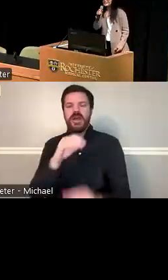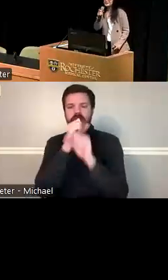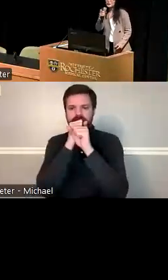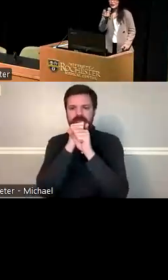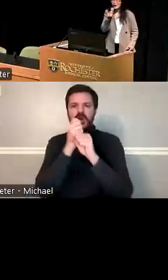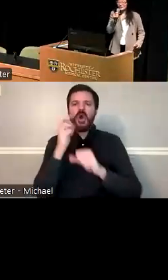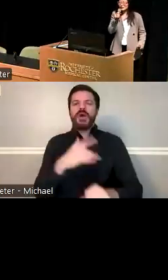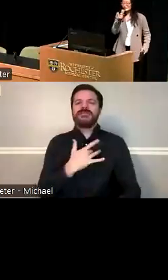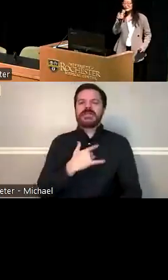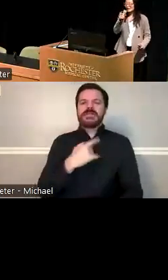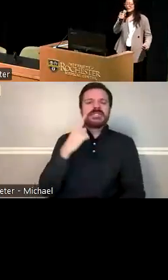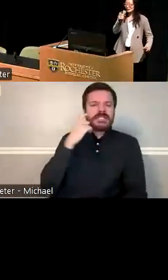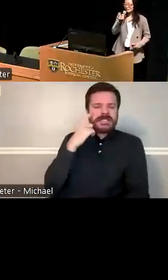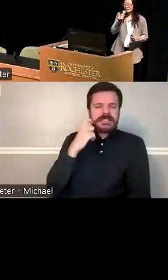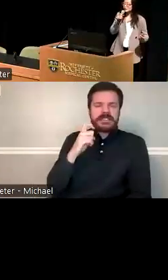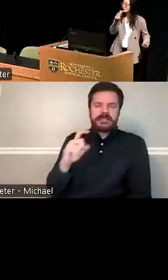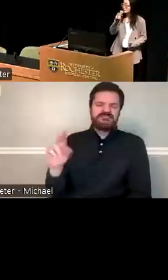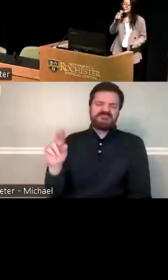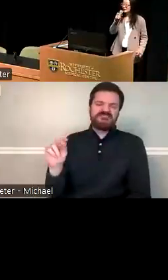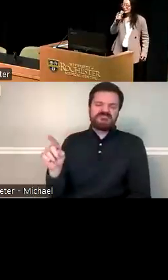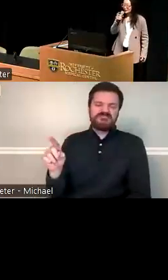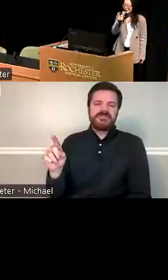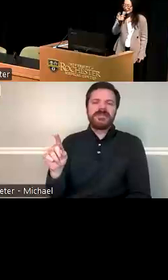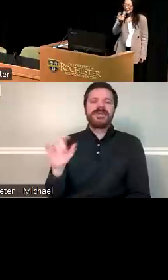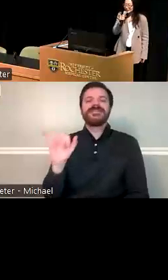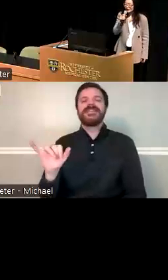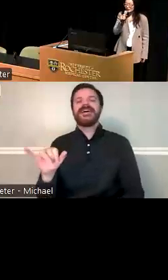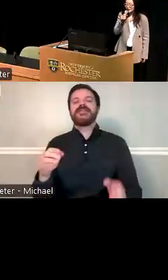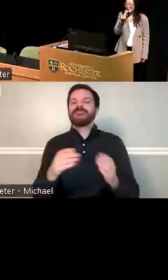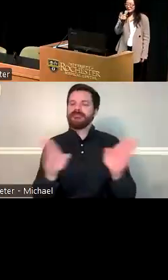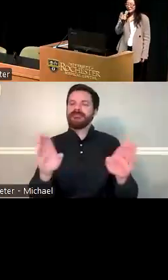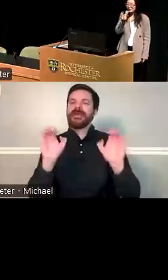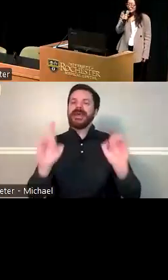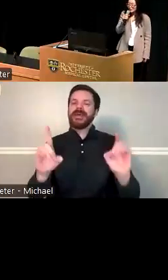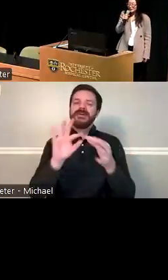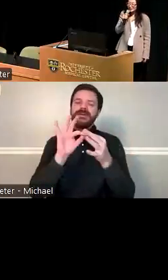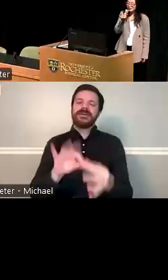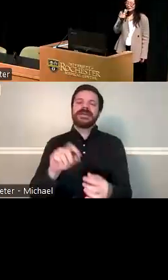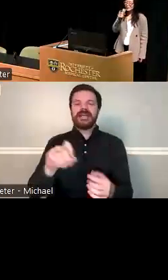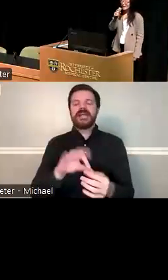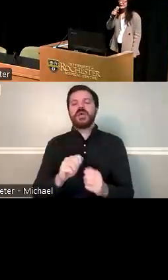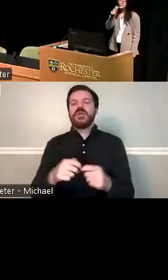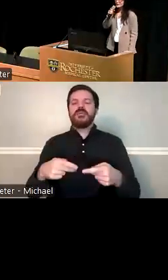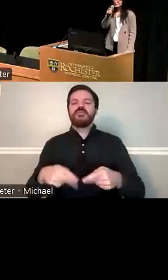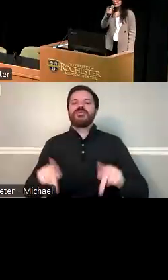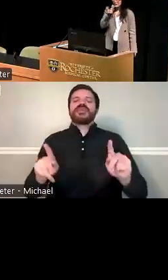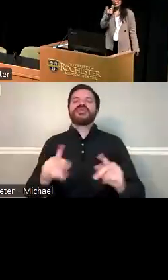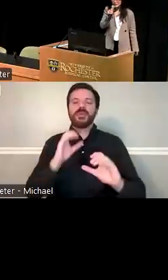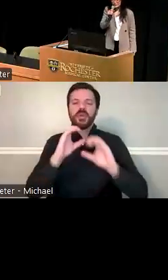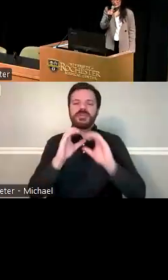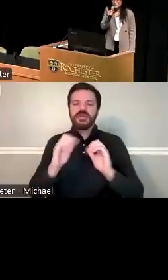And so there's more of that universal education needed on chaplains' privileged communication, and some